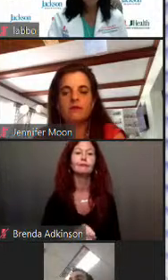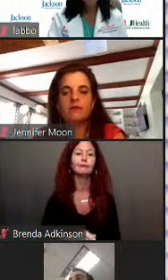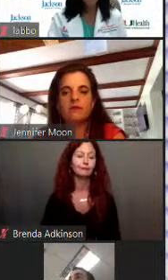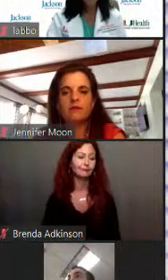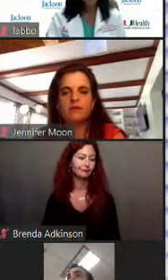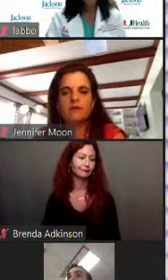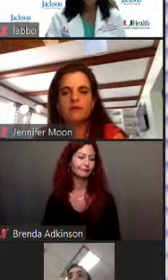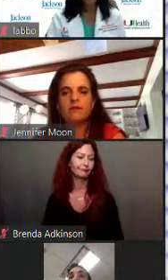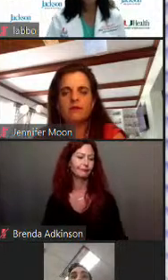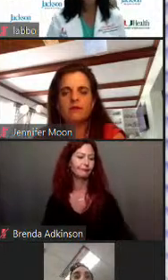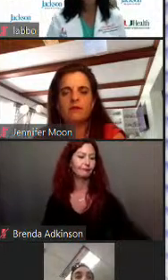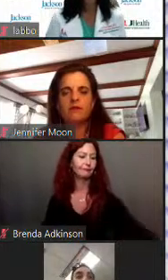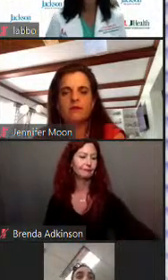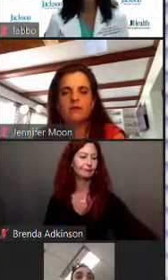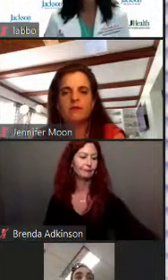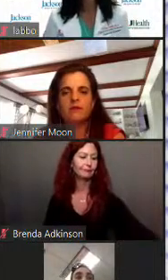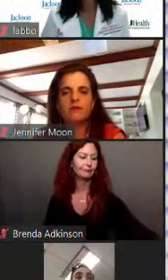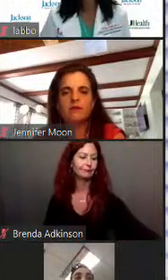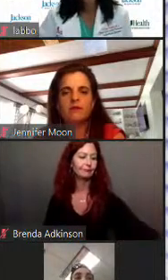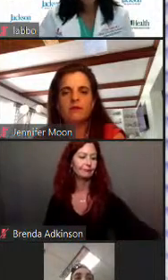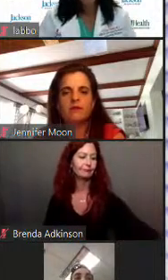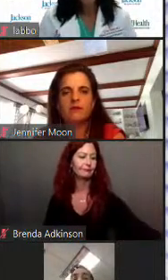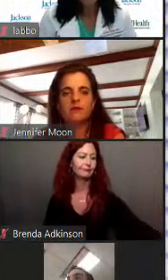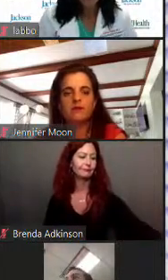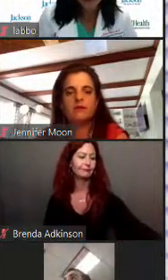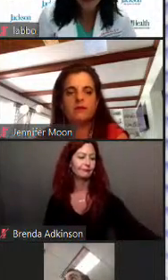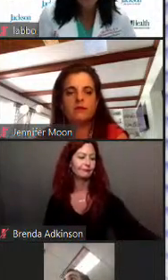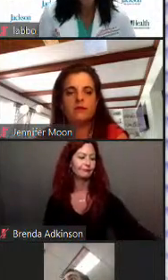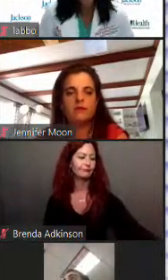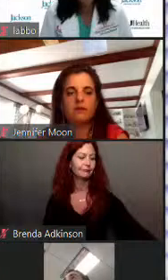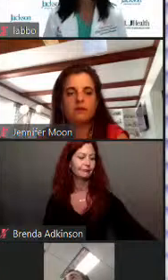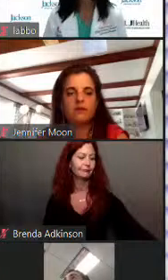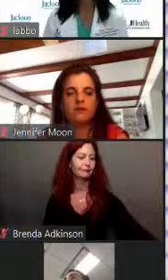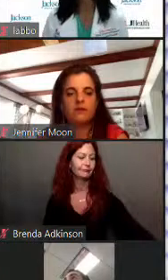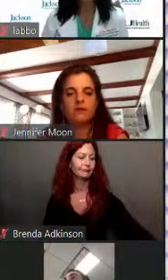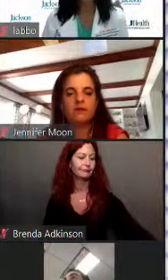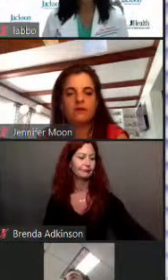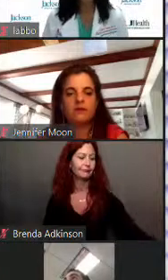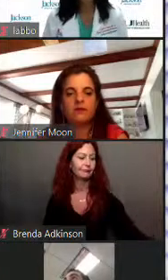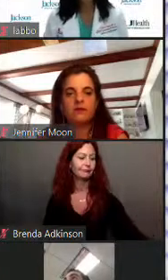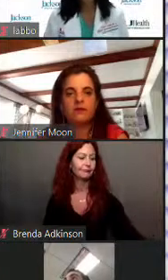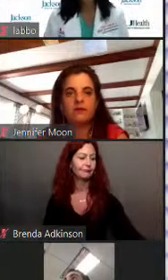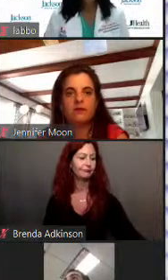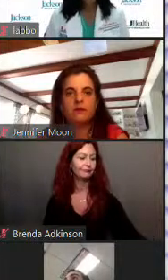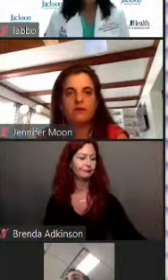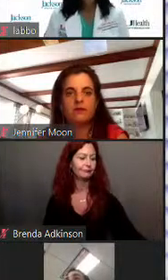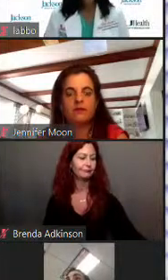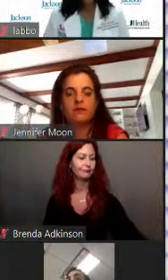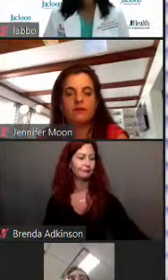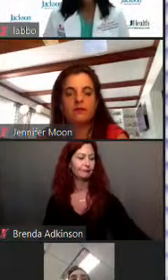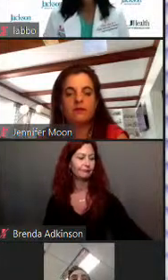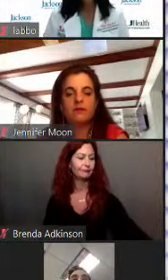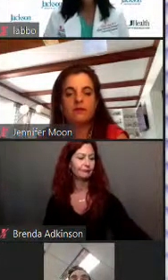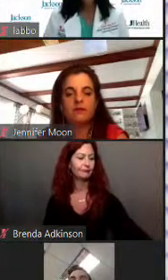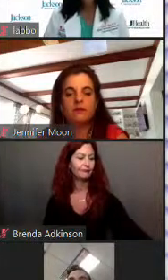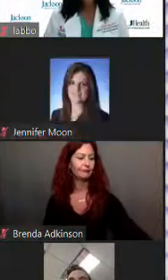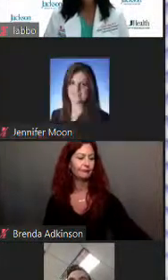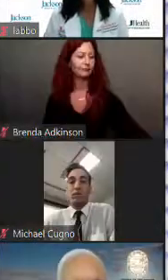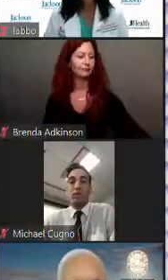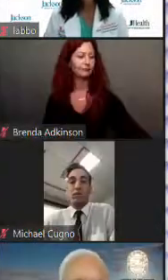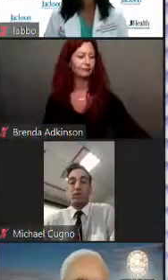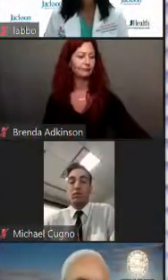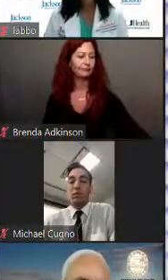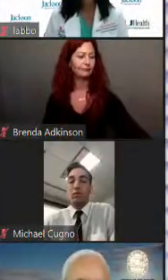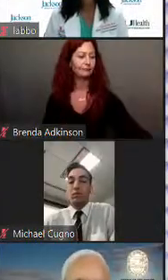can all turn them back on once we get to the question and answer portion of our press conference. And with that, I say good afternoon to Miami-Dade County